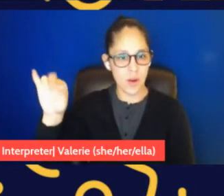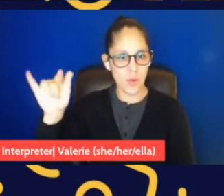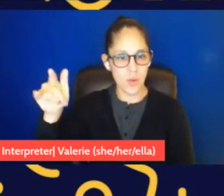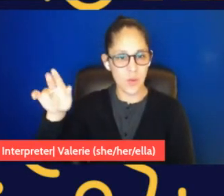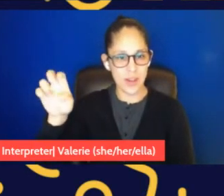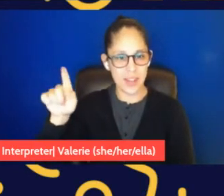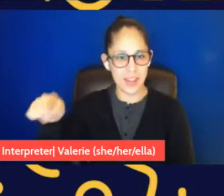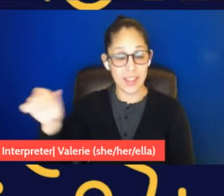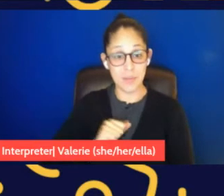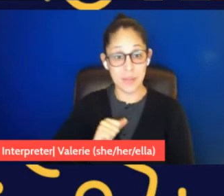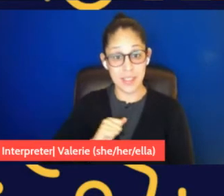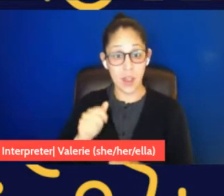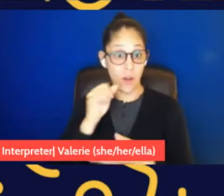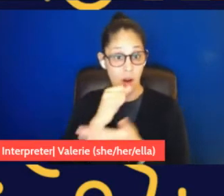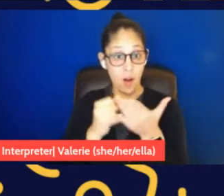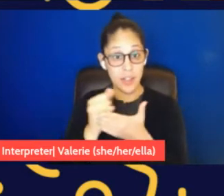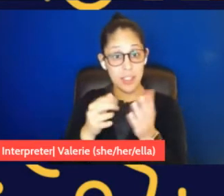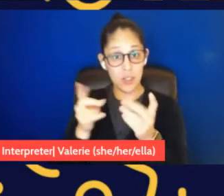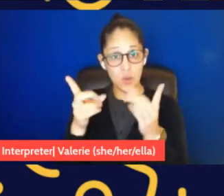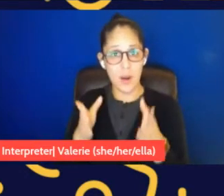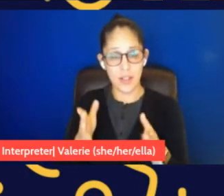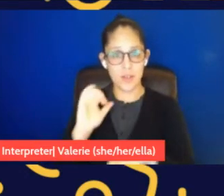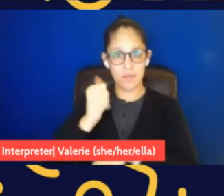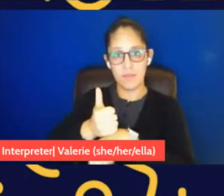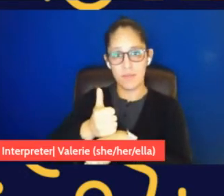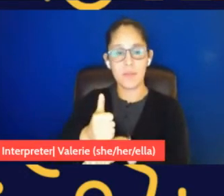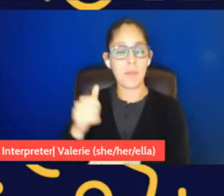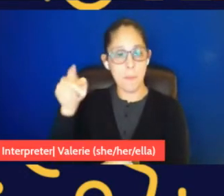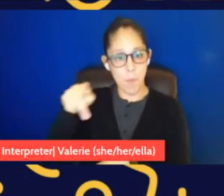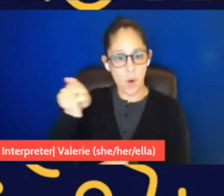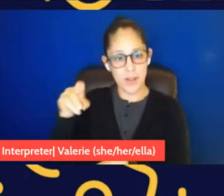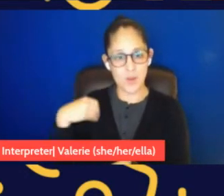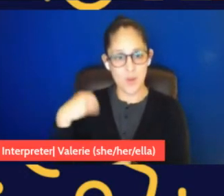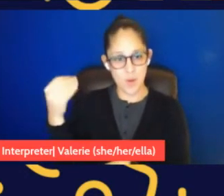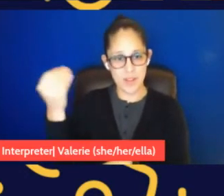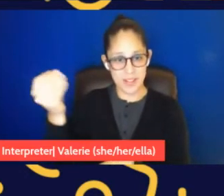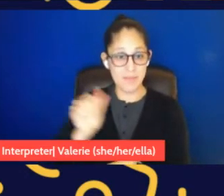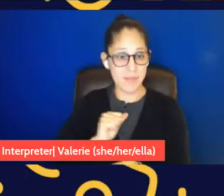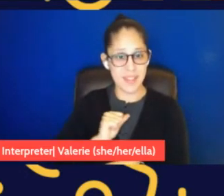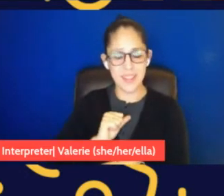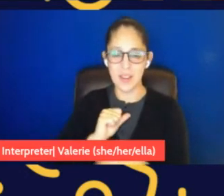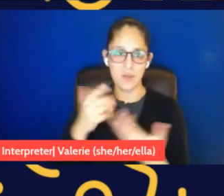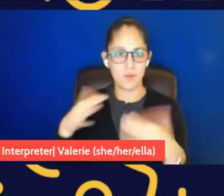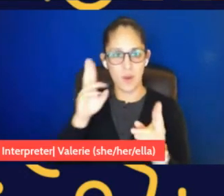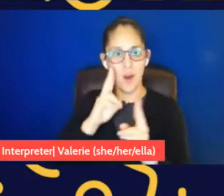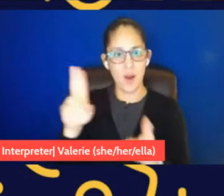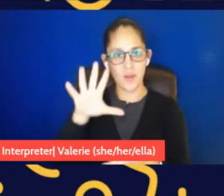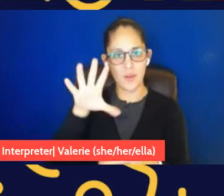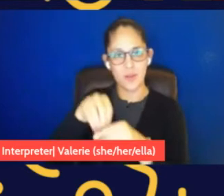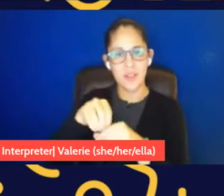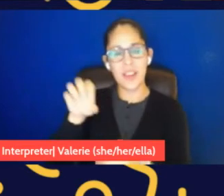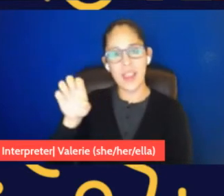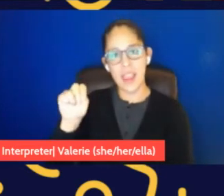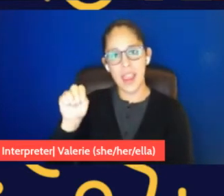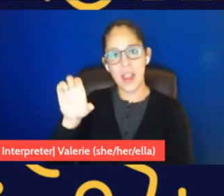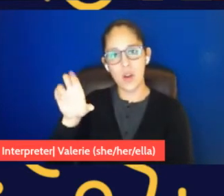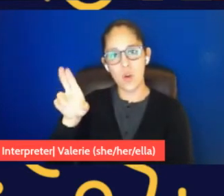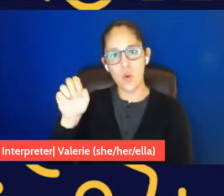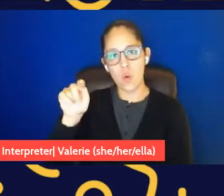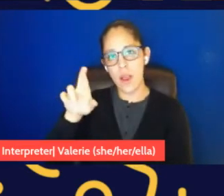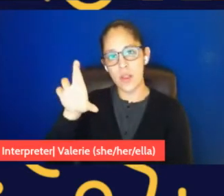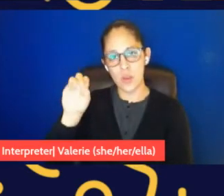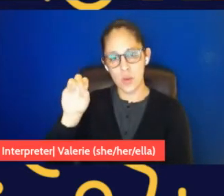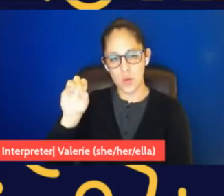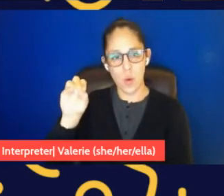Portland, Oregon, and I'm honored to be one of the members of the Encuentro selection committee for the last several months leading up to